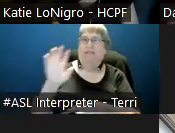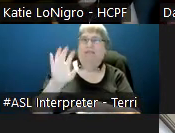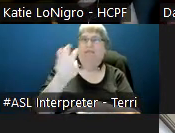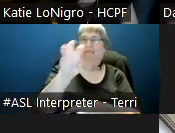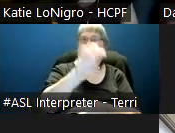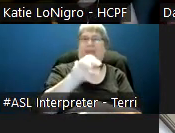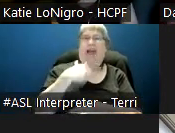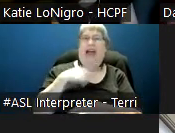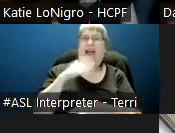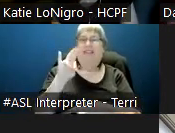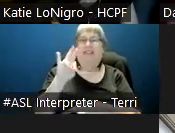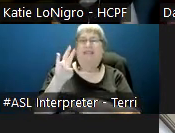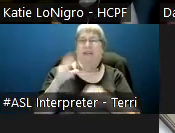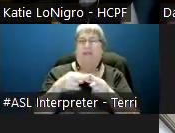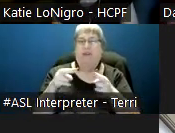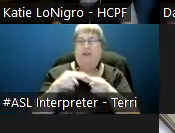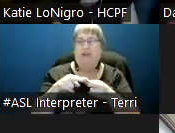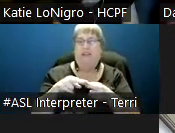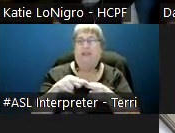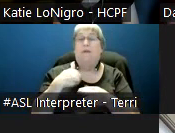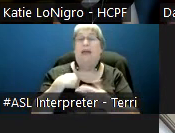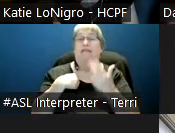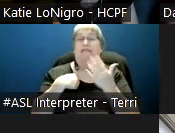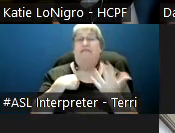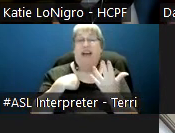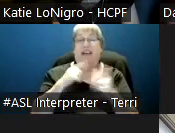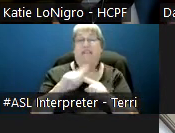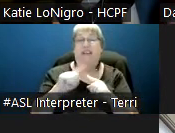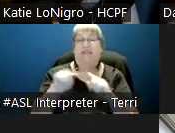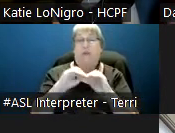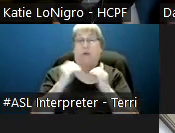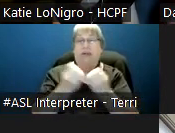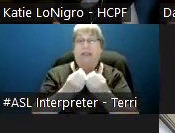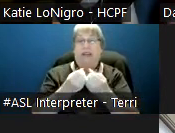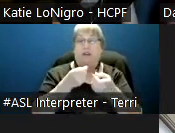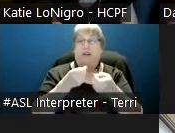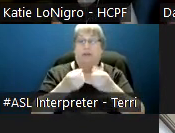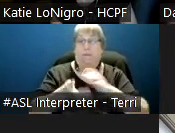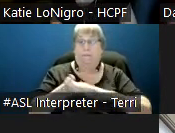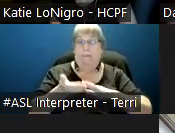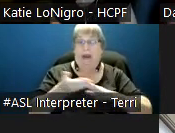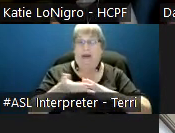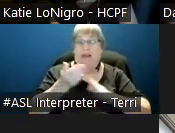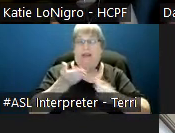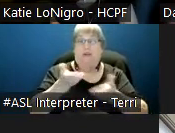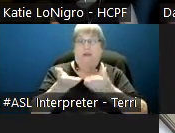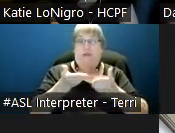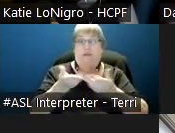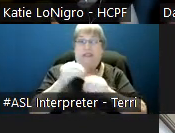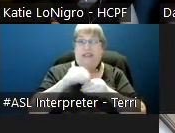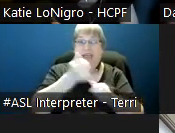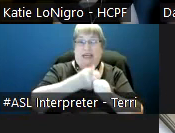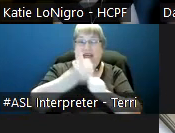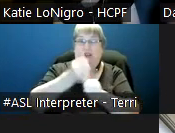7 regions in Colorado with 5 different organizations managing the services in those regions.